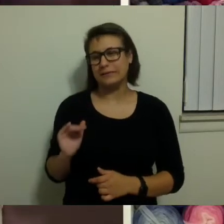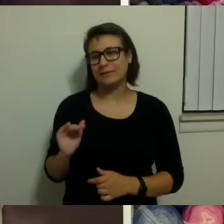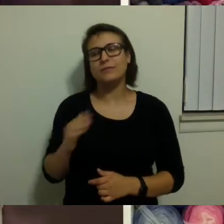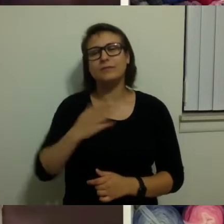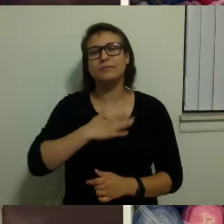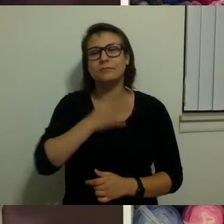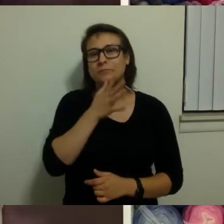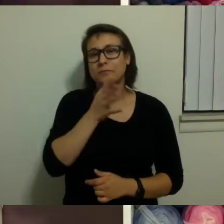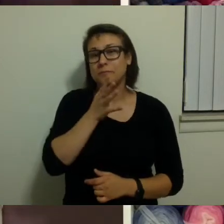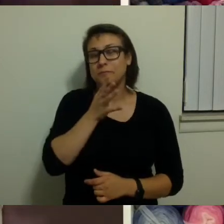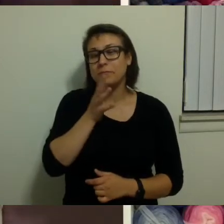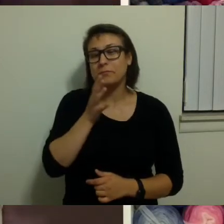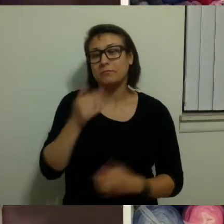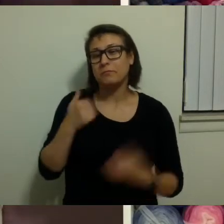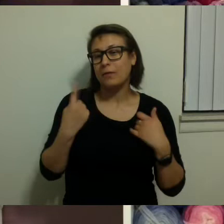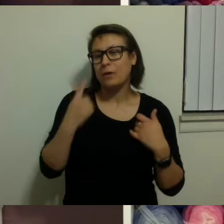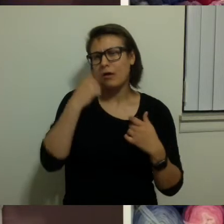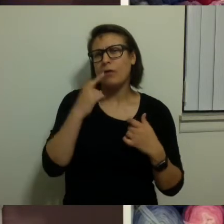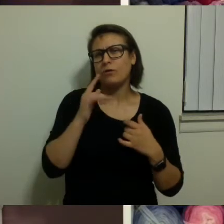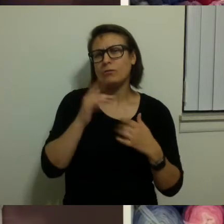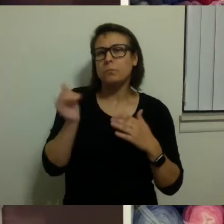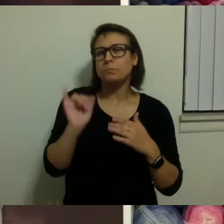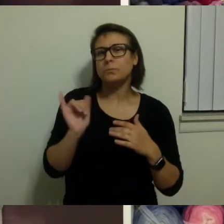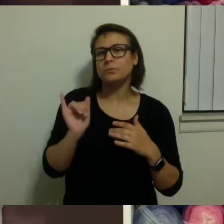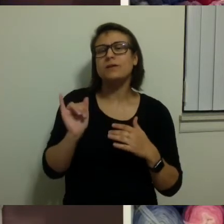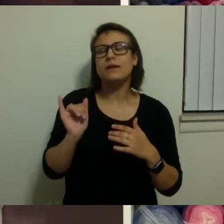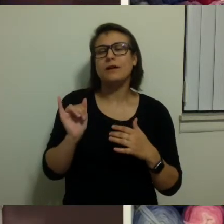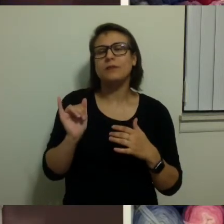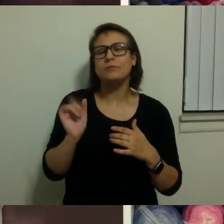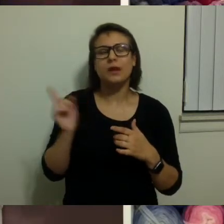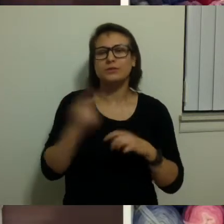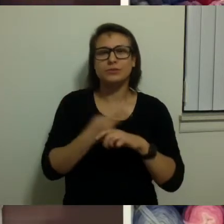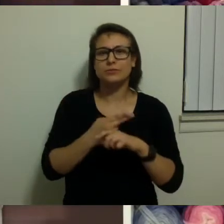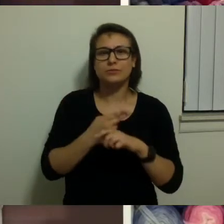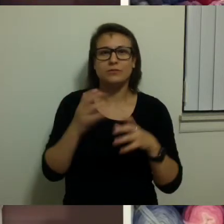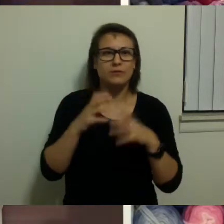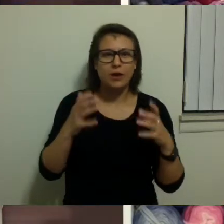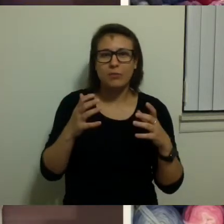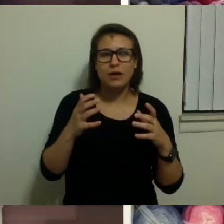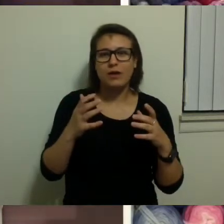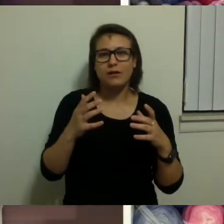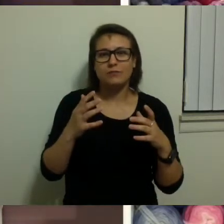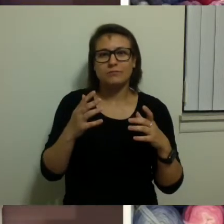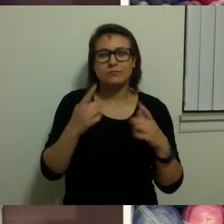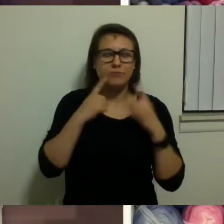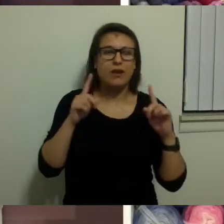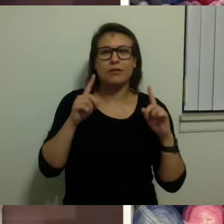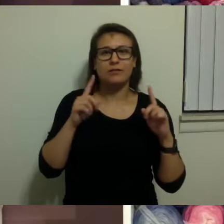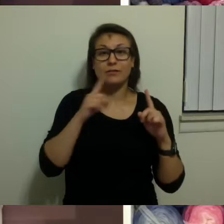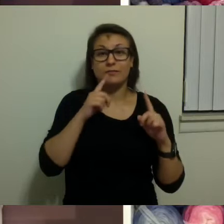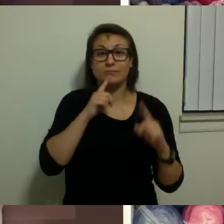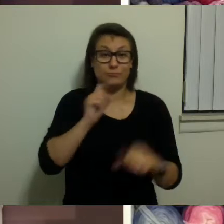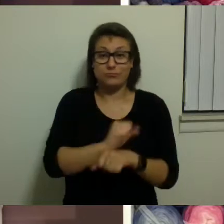one almost that my mom had when I was a little girl. And she wore it so much that it literally just fell apart. So